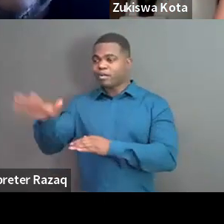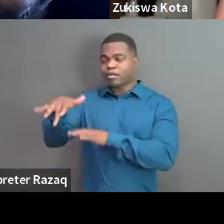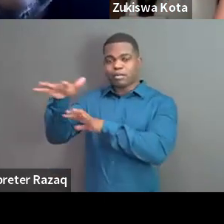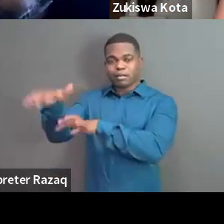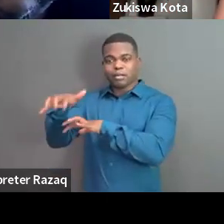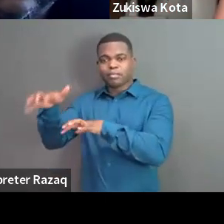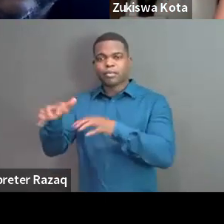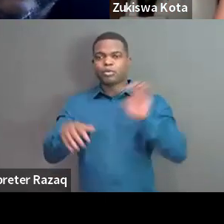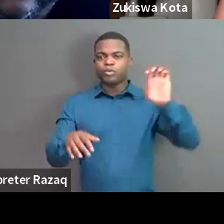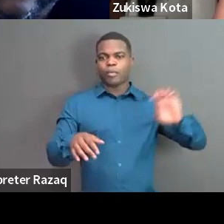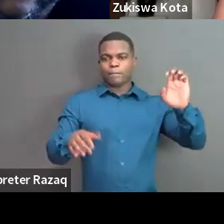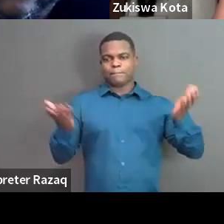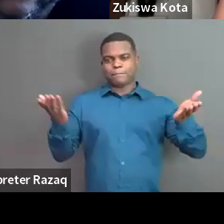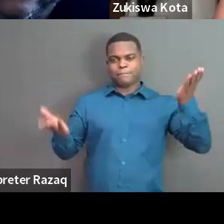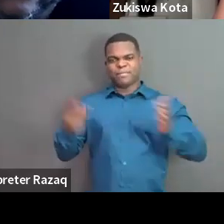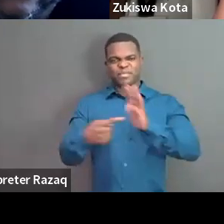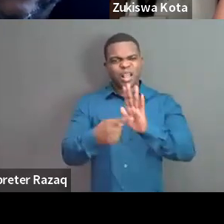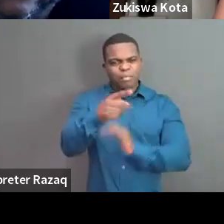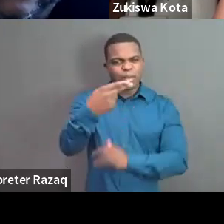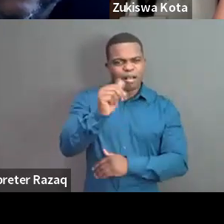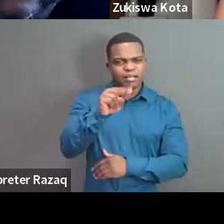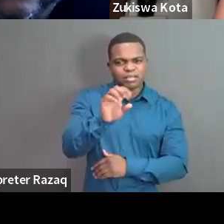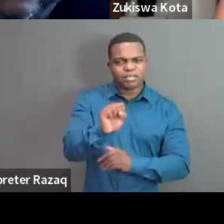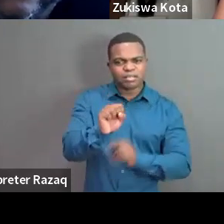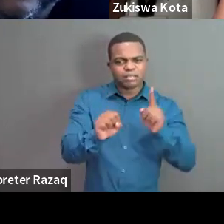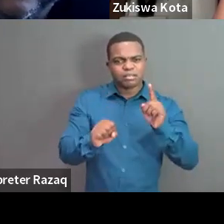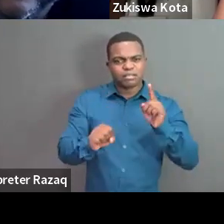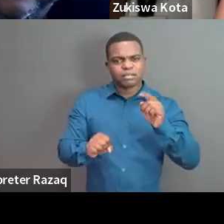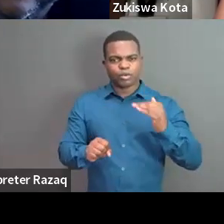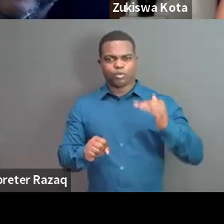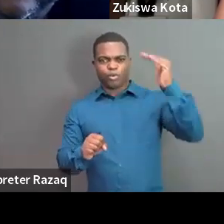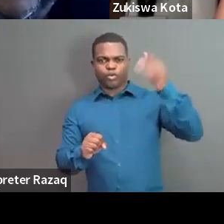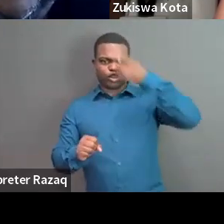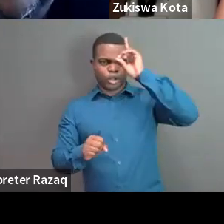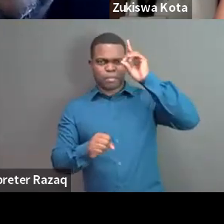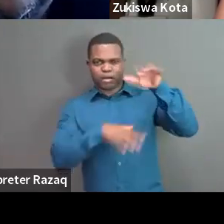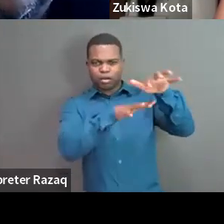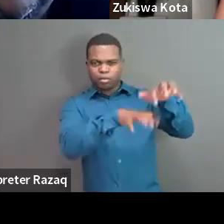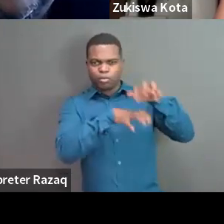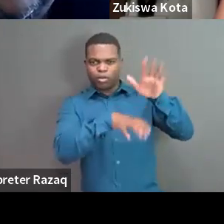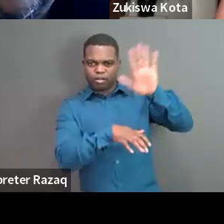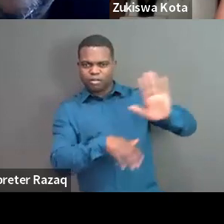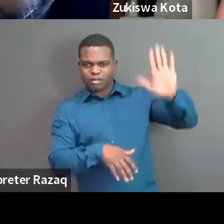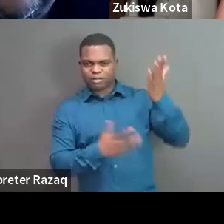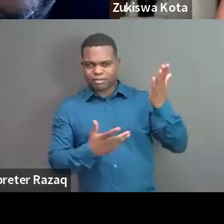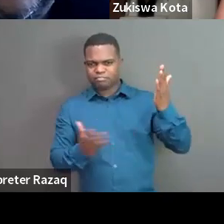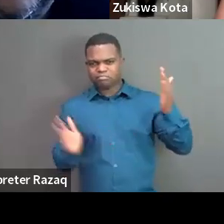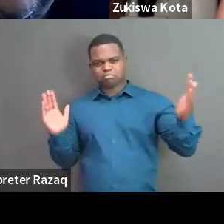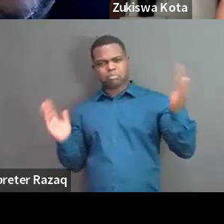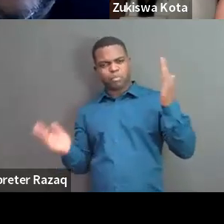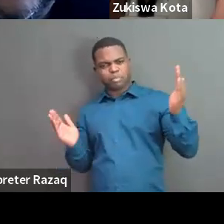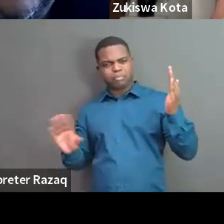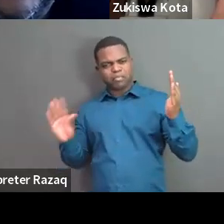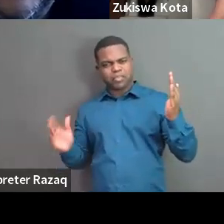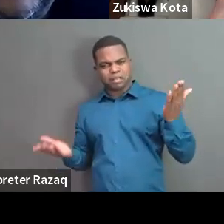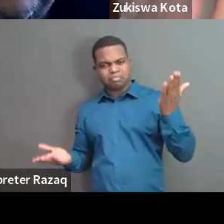all corners as it is in China. Is anyone, of our panel? I mean, it's quite a technical question in some respects. Anyone